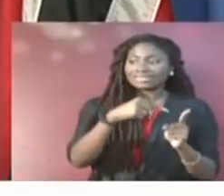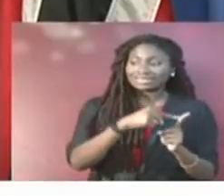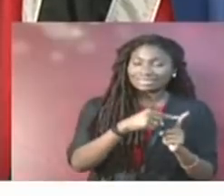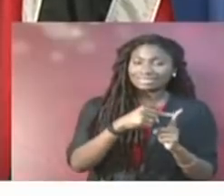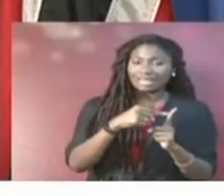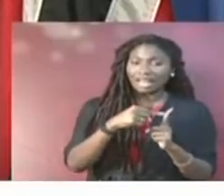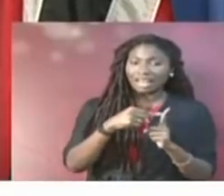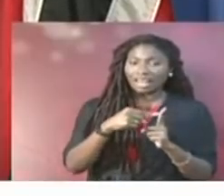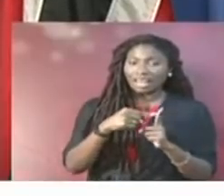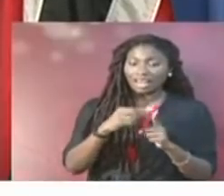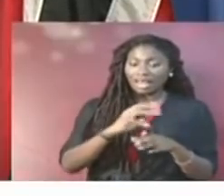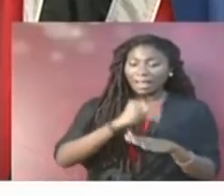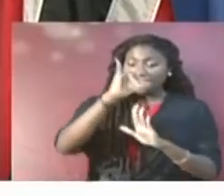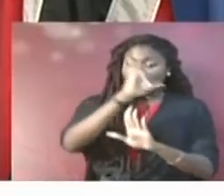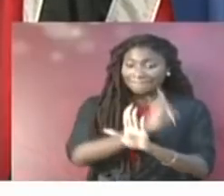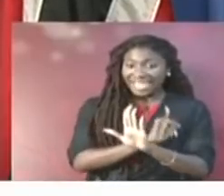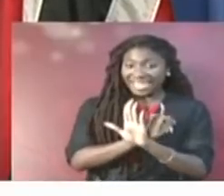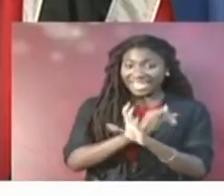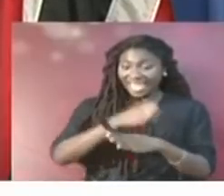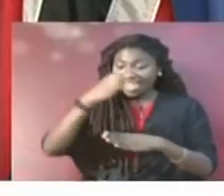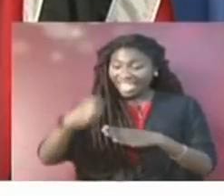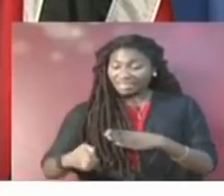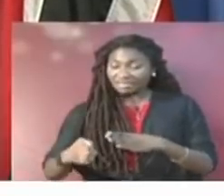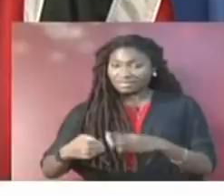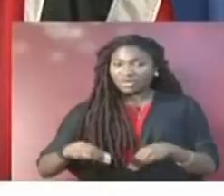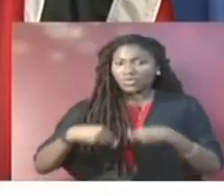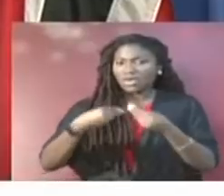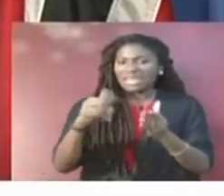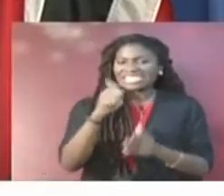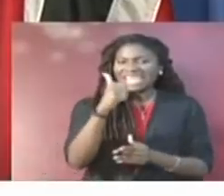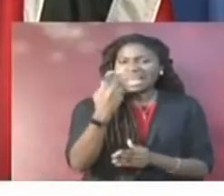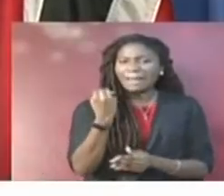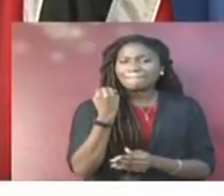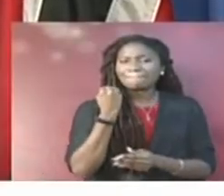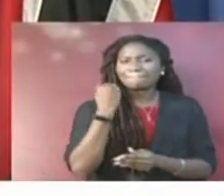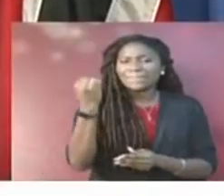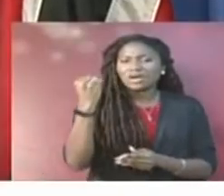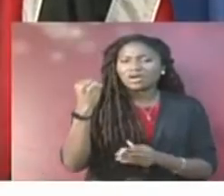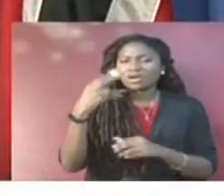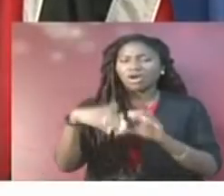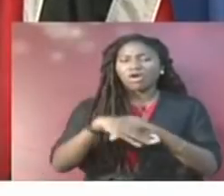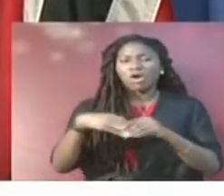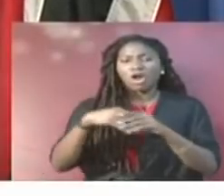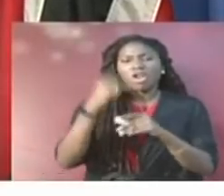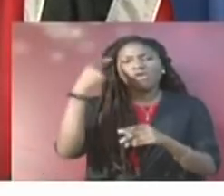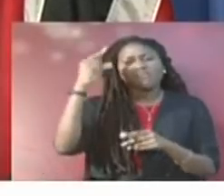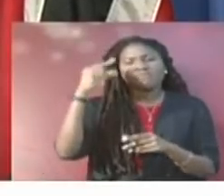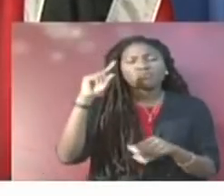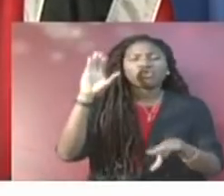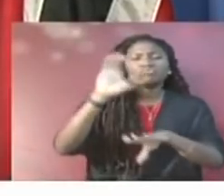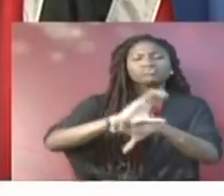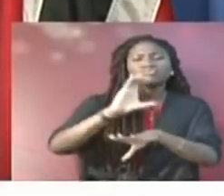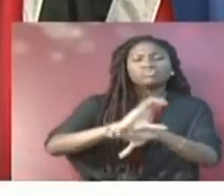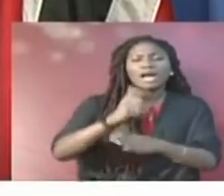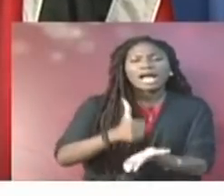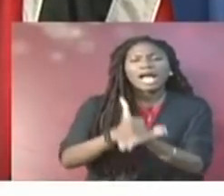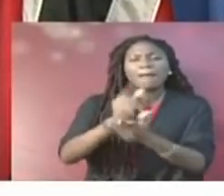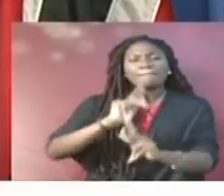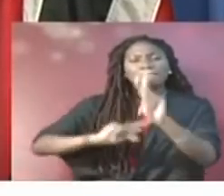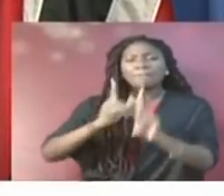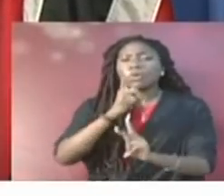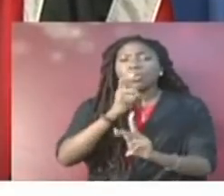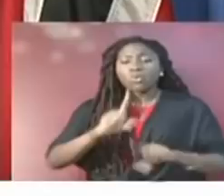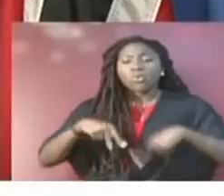provide almost $10 million to the ecclesiastical bodies to help those persons who would look to